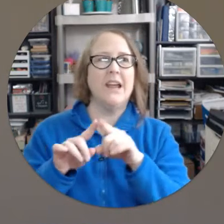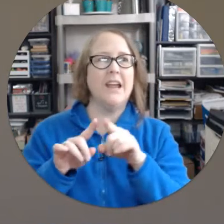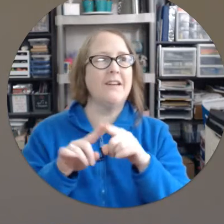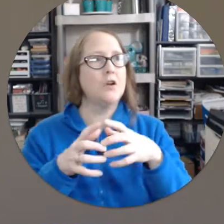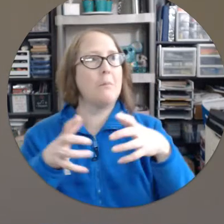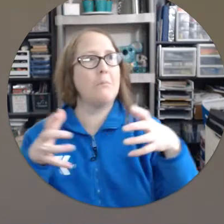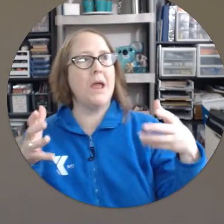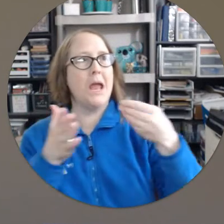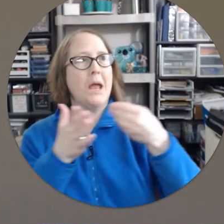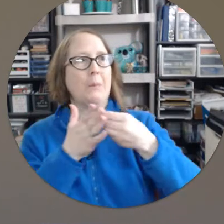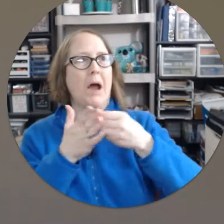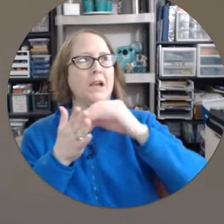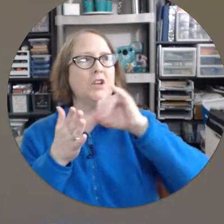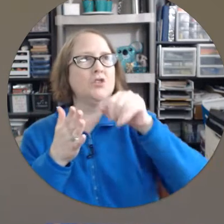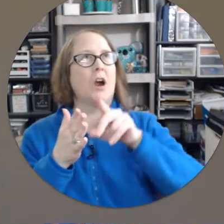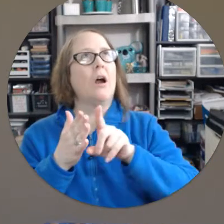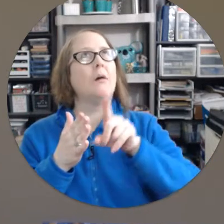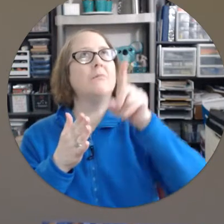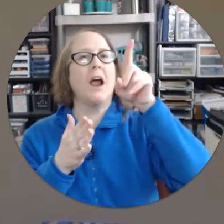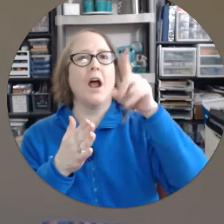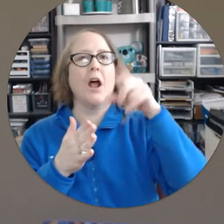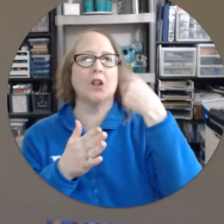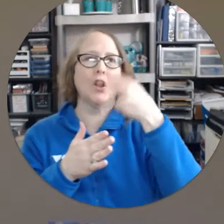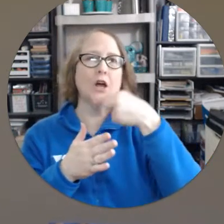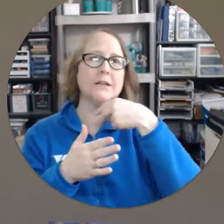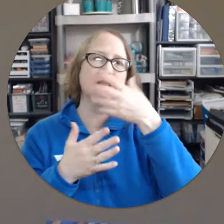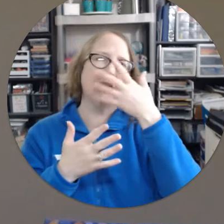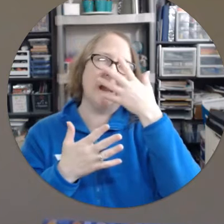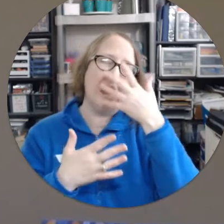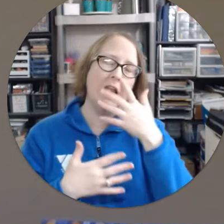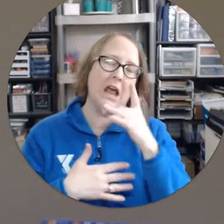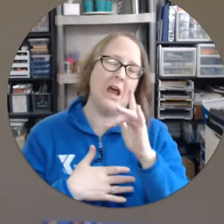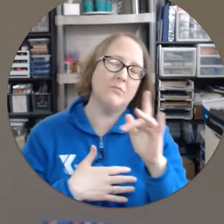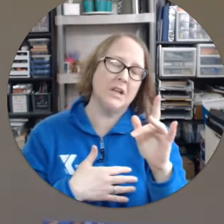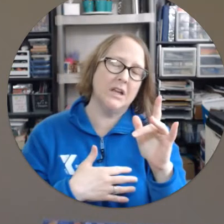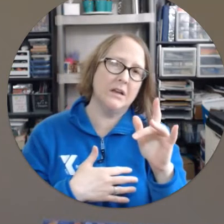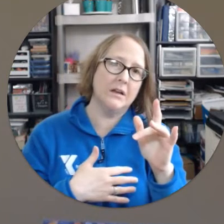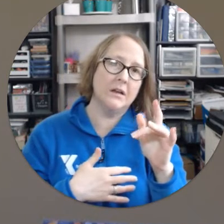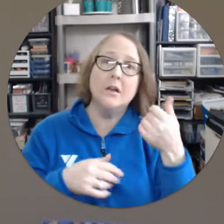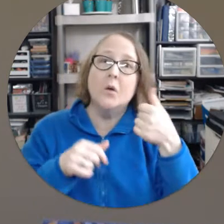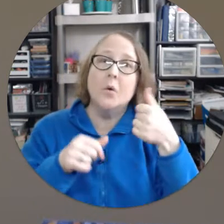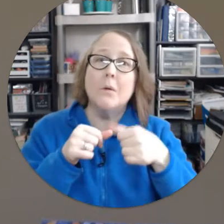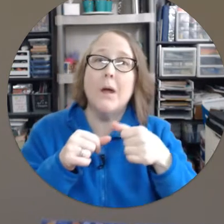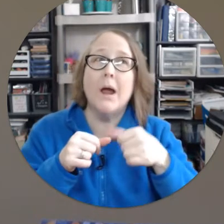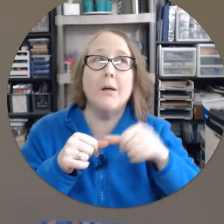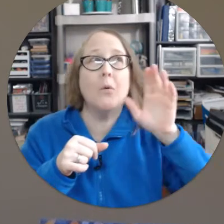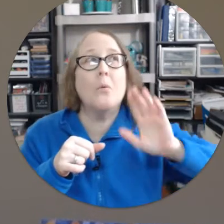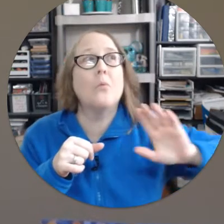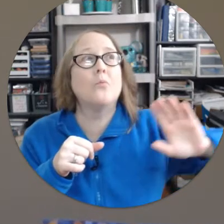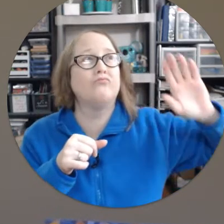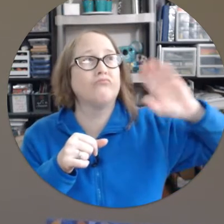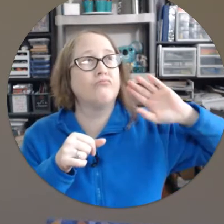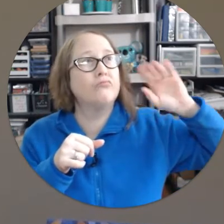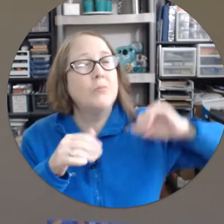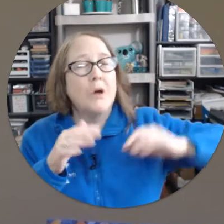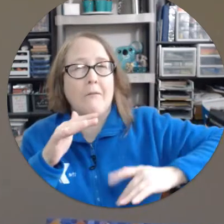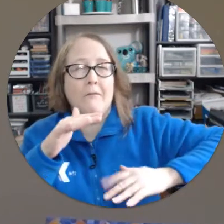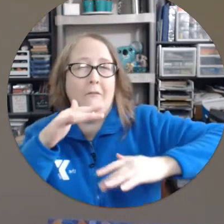up there looks sad and empty. Remember how it was full to the